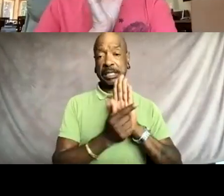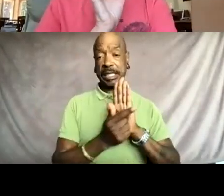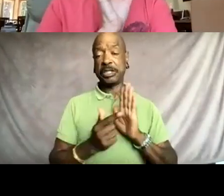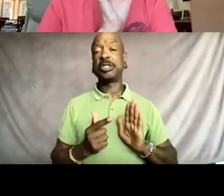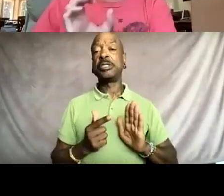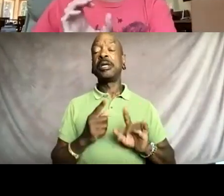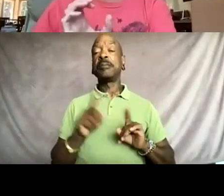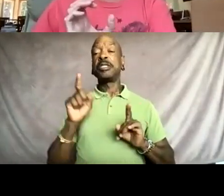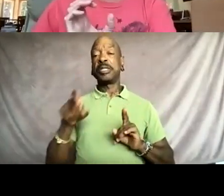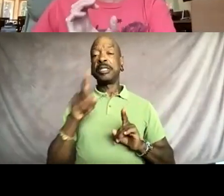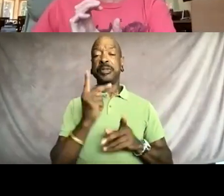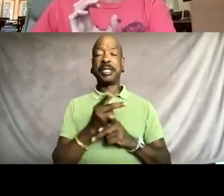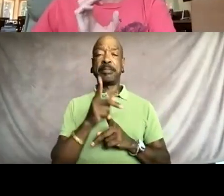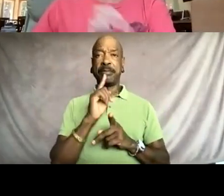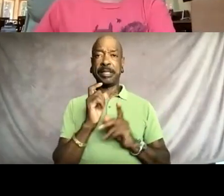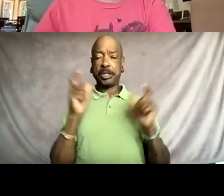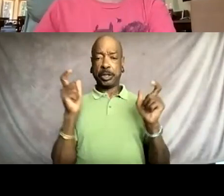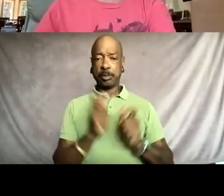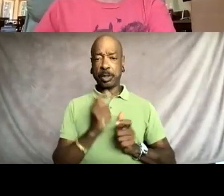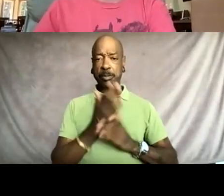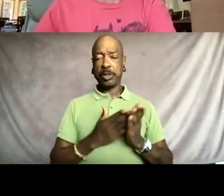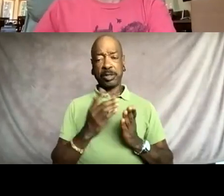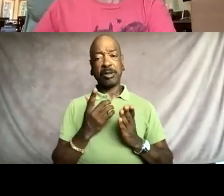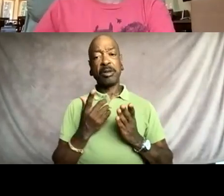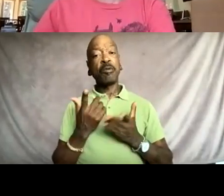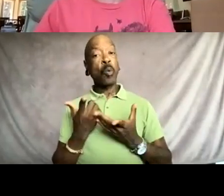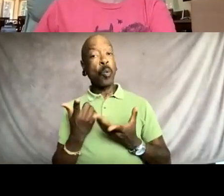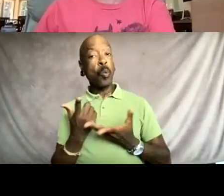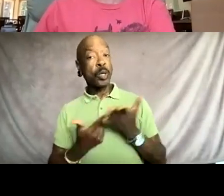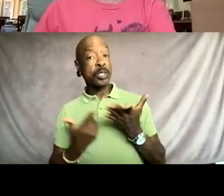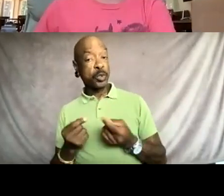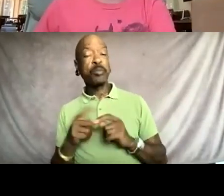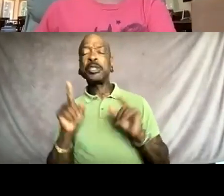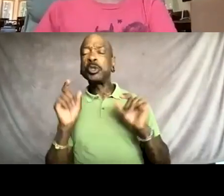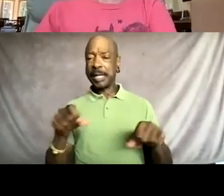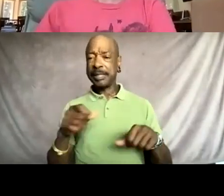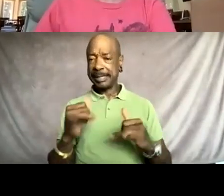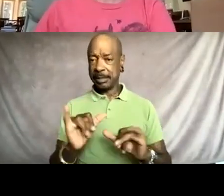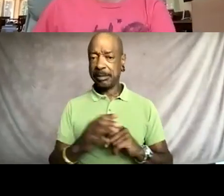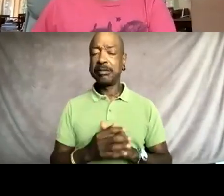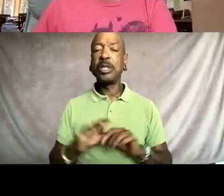a somewhat smaller portion of what you do. But the point is you can do a good amount.